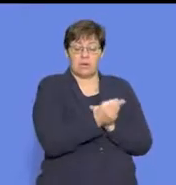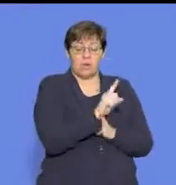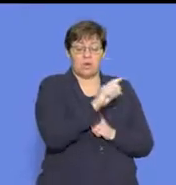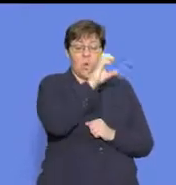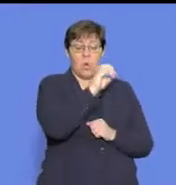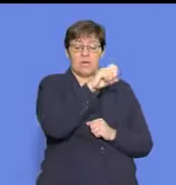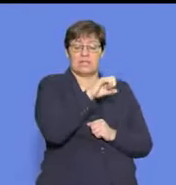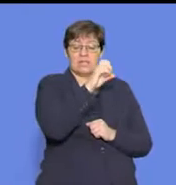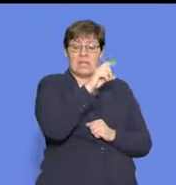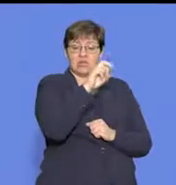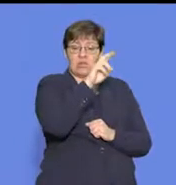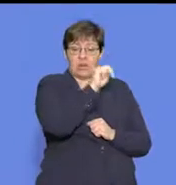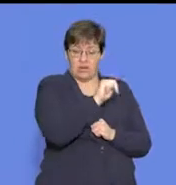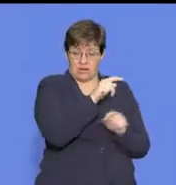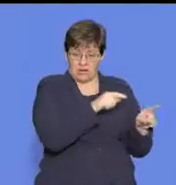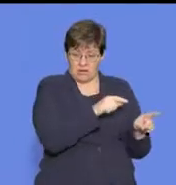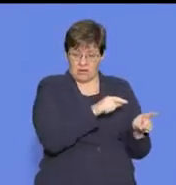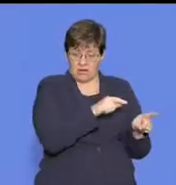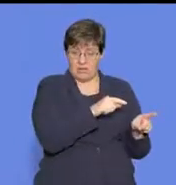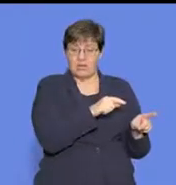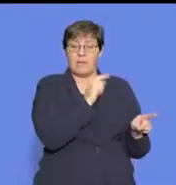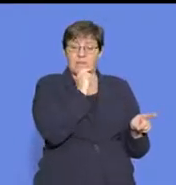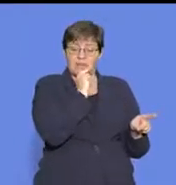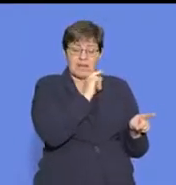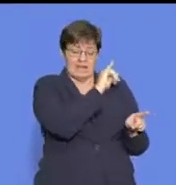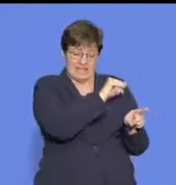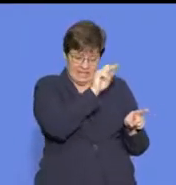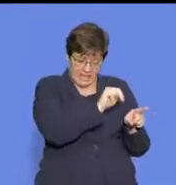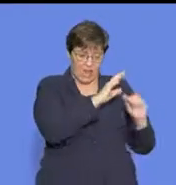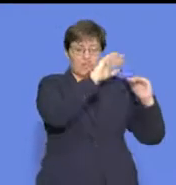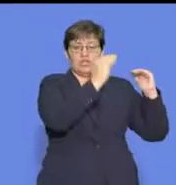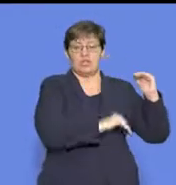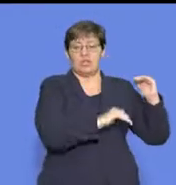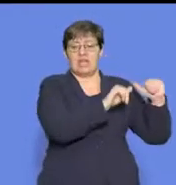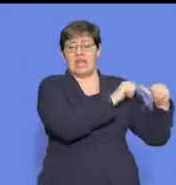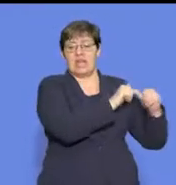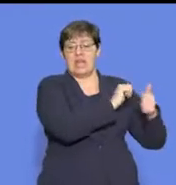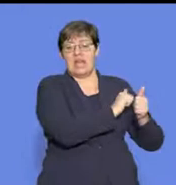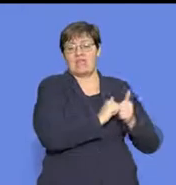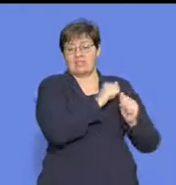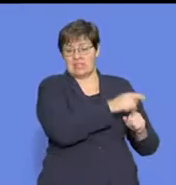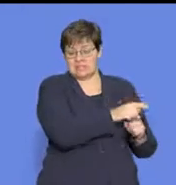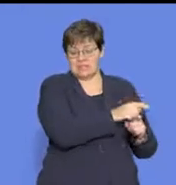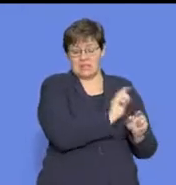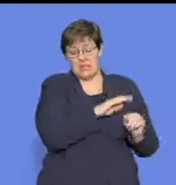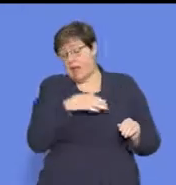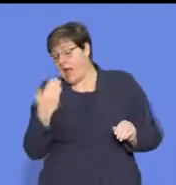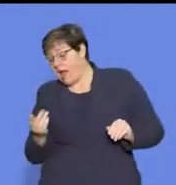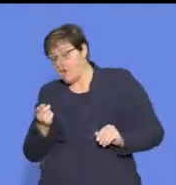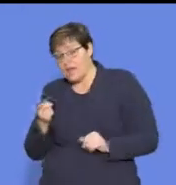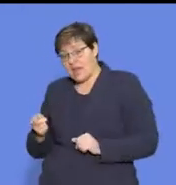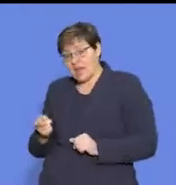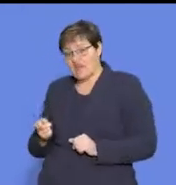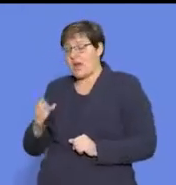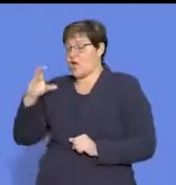oxidation. So the zinc electrode here is the reducing agent, where in the other